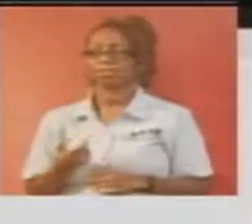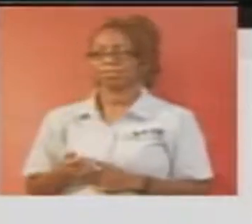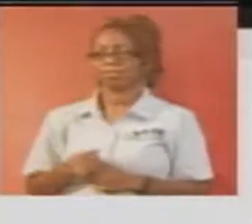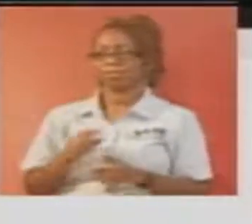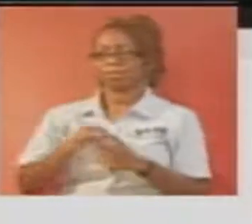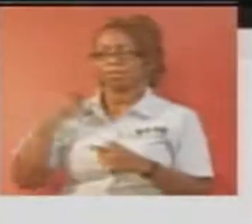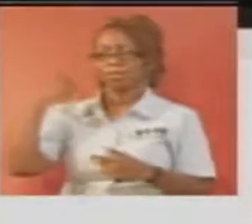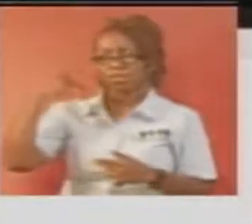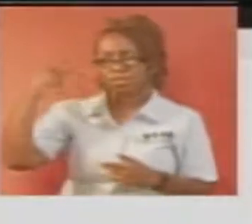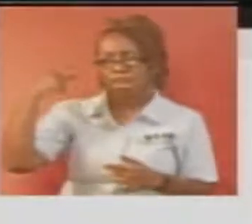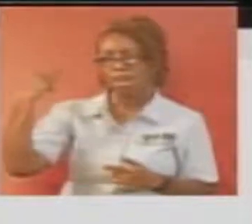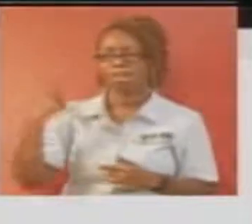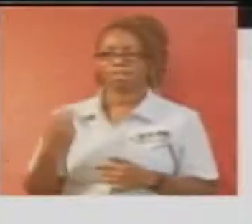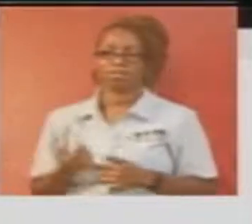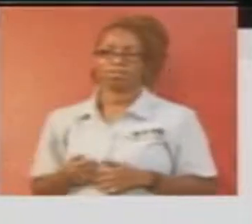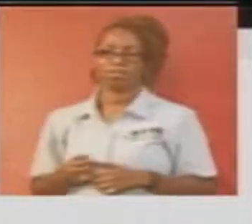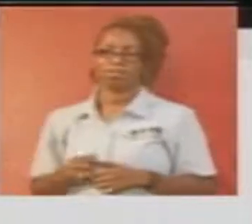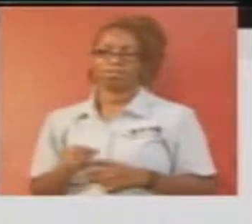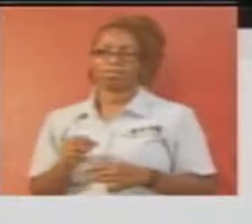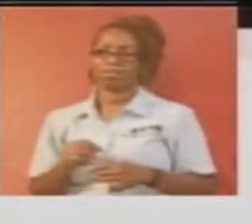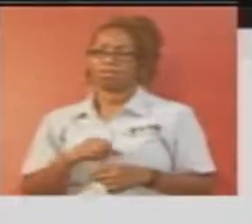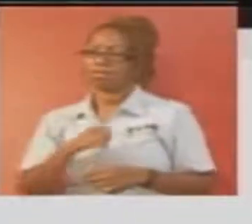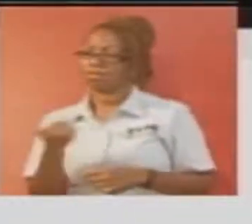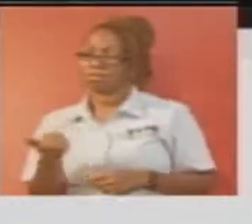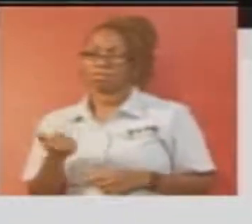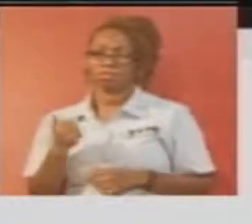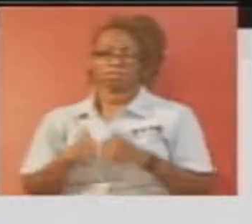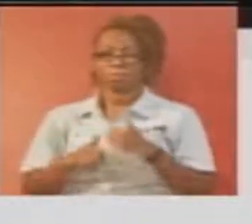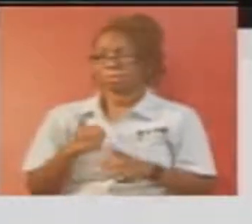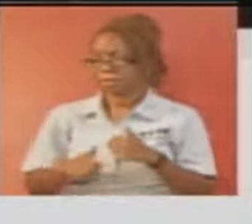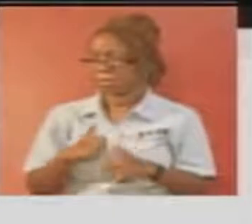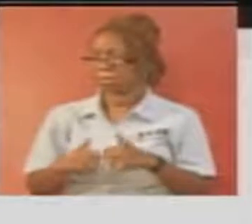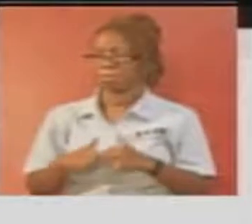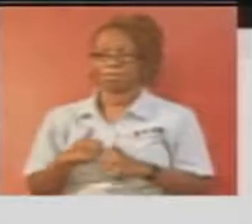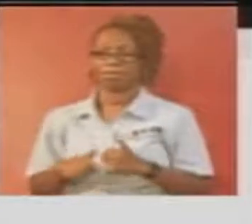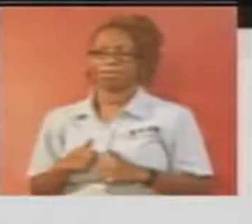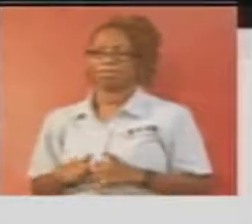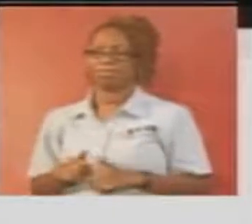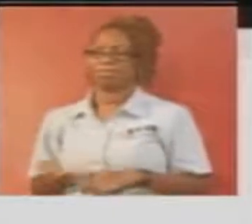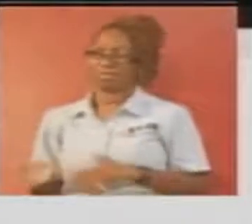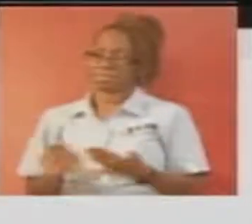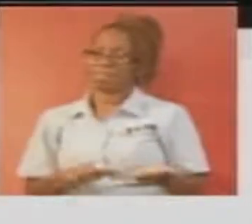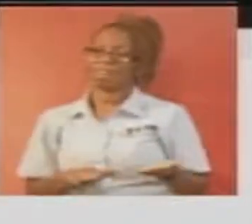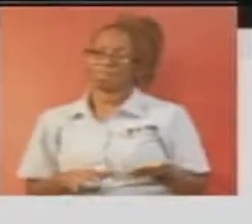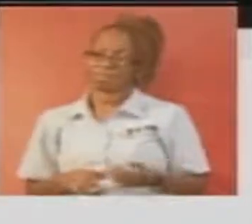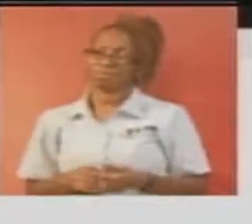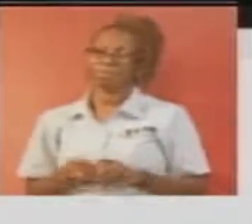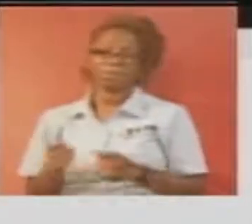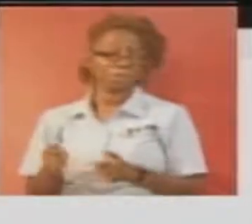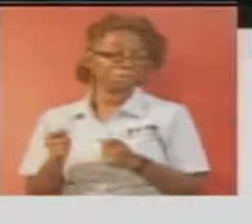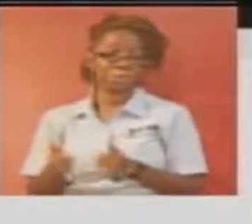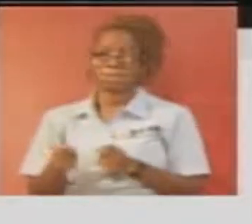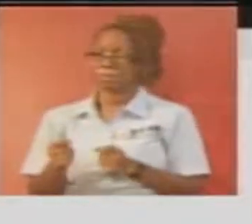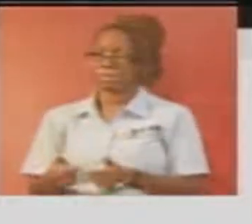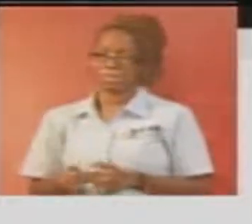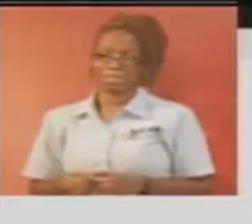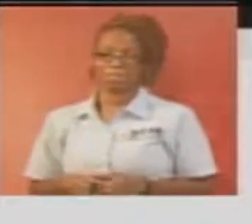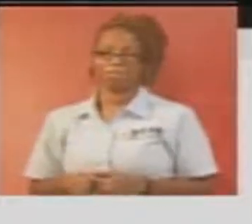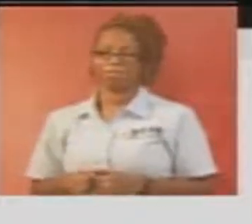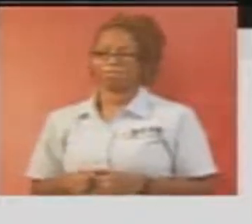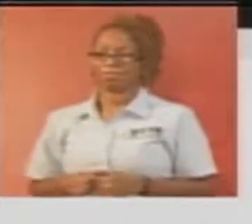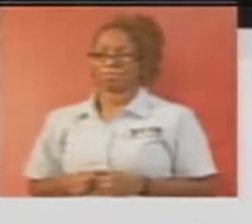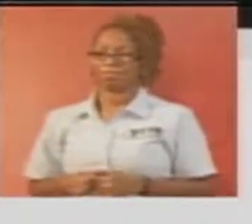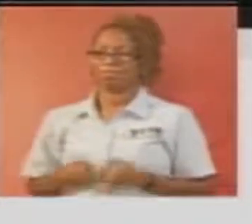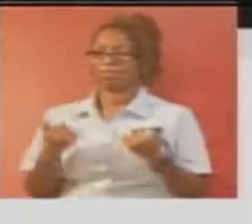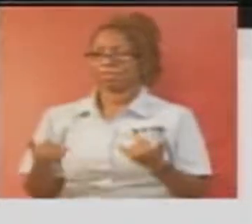hypertension, such as chronic immune issues. All of these have contributed to adverse outcomes, and we want to take the